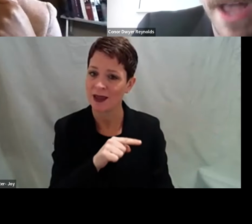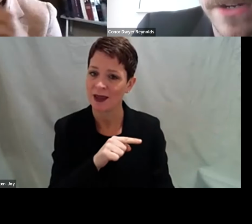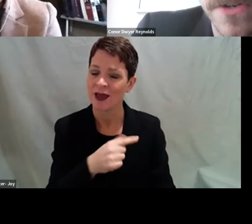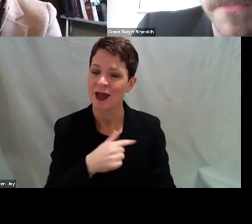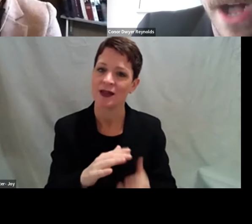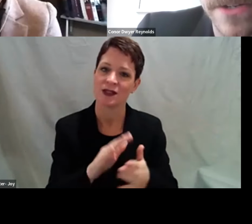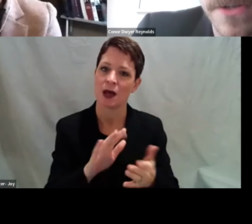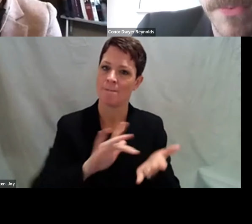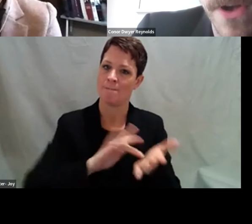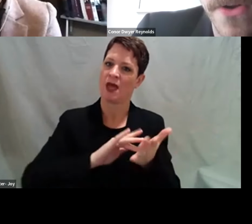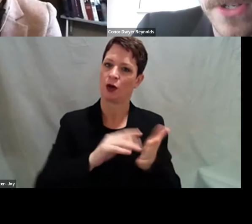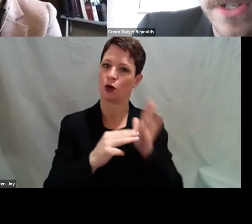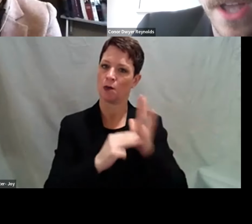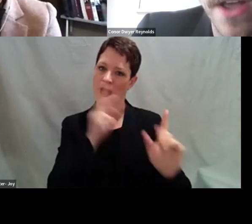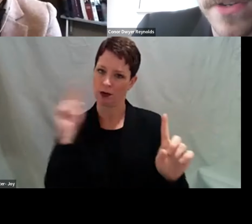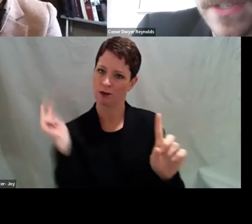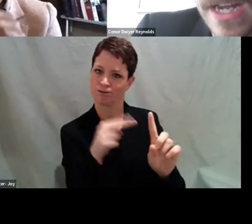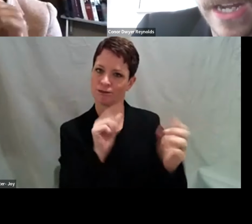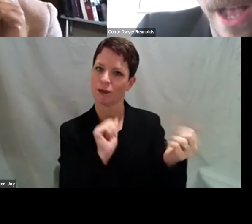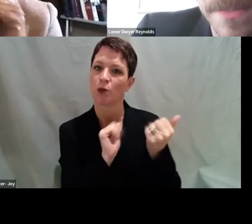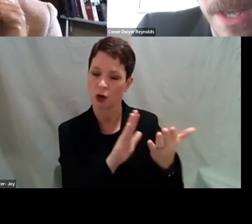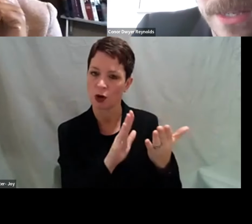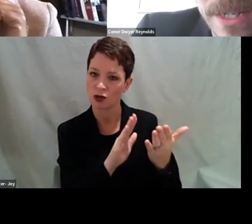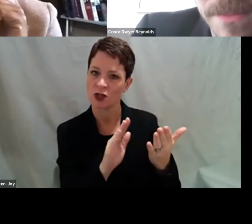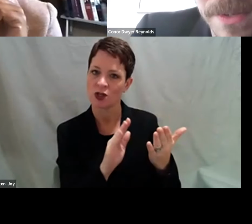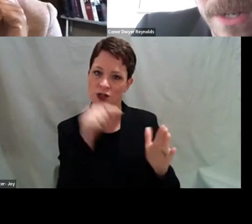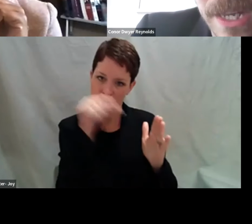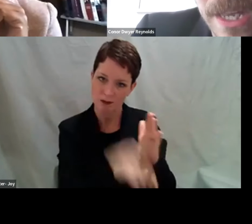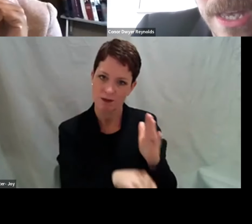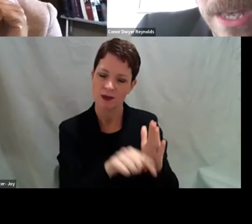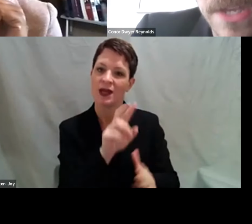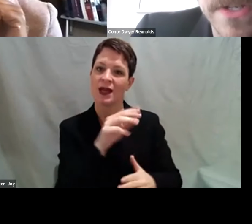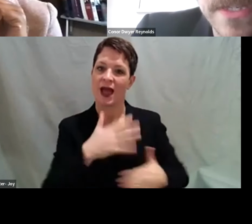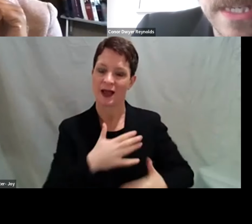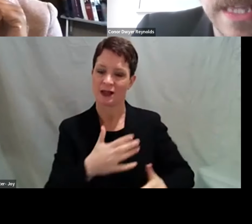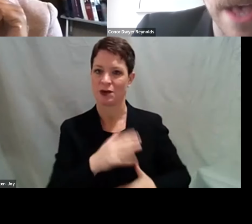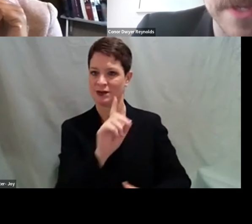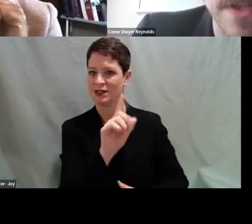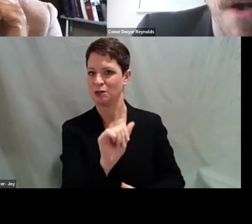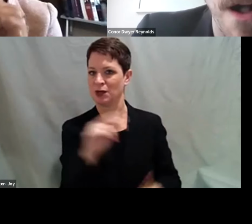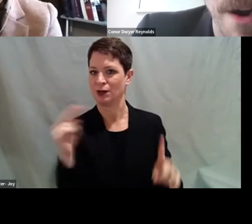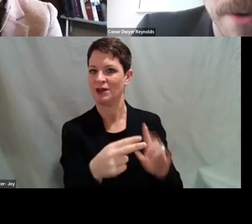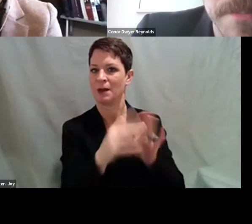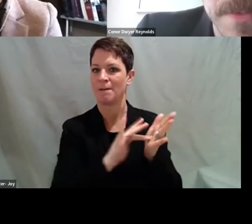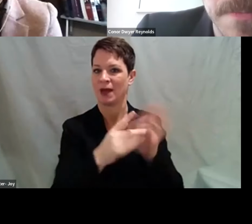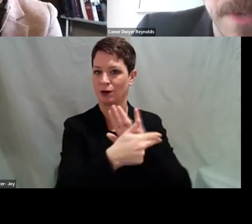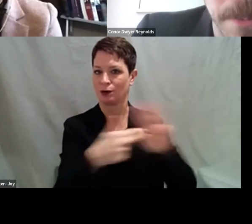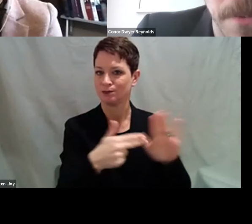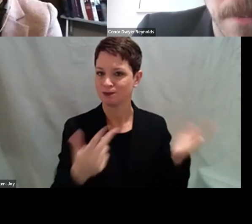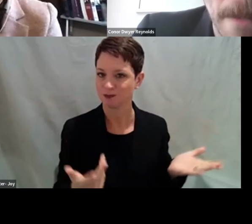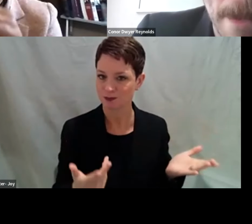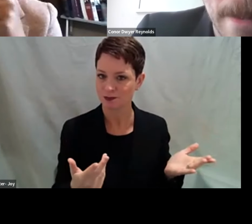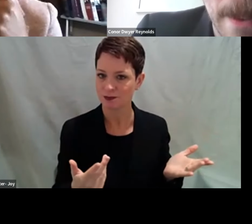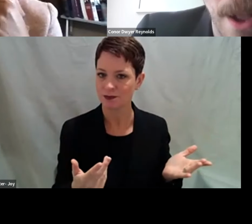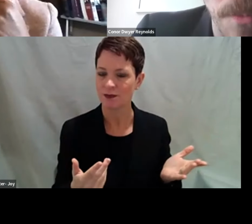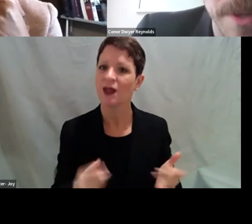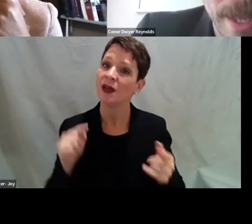purely medical model approach to understanding asthma as a disability. And you can see how this harms